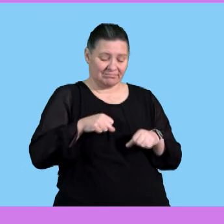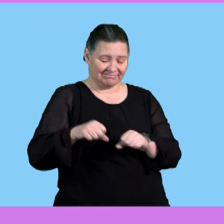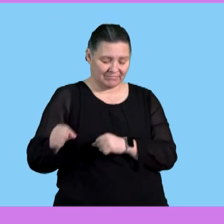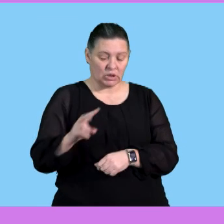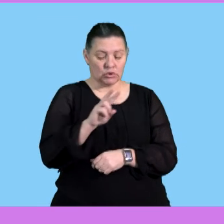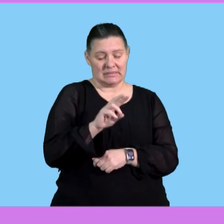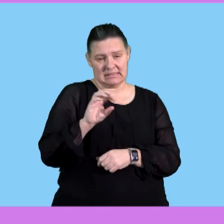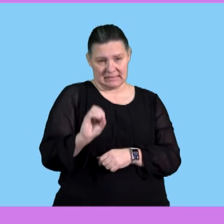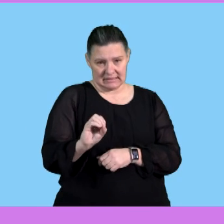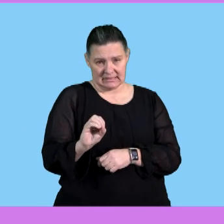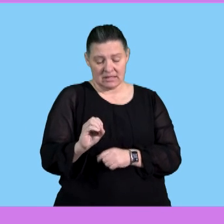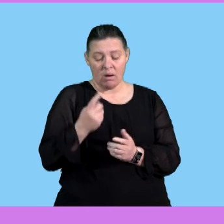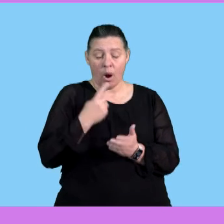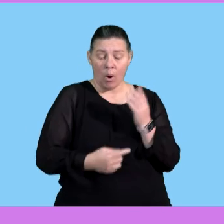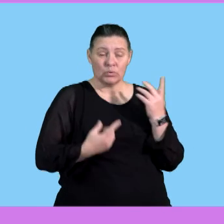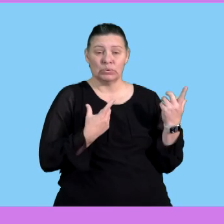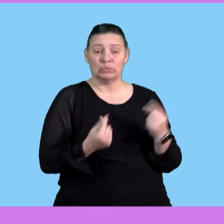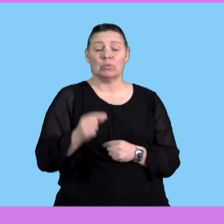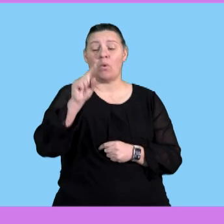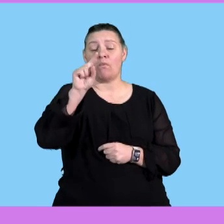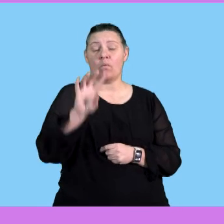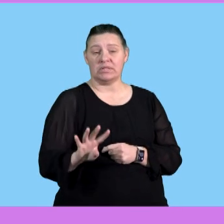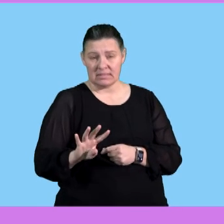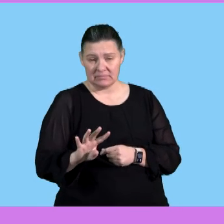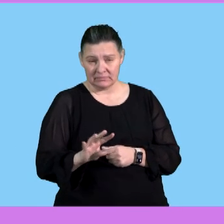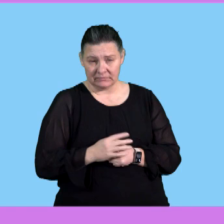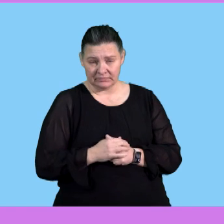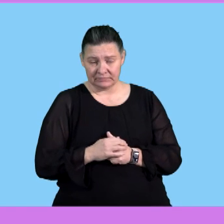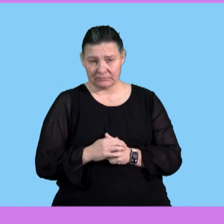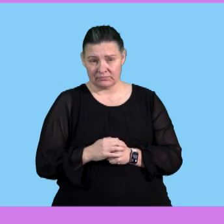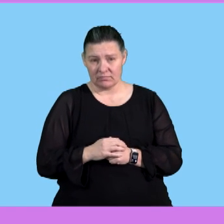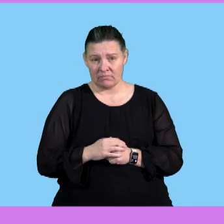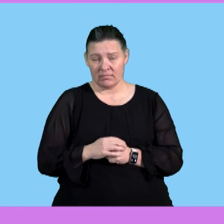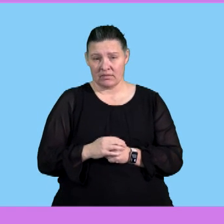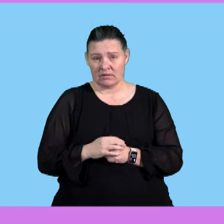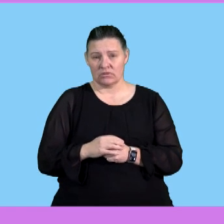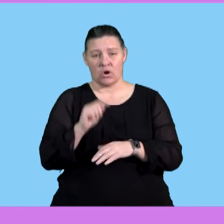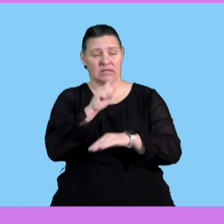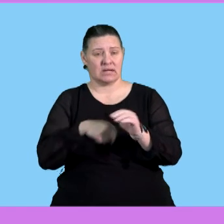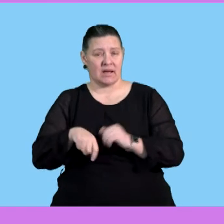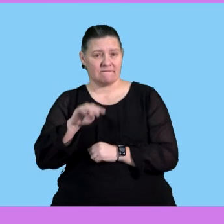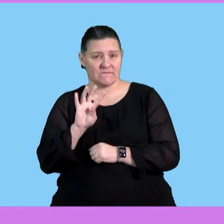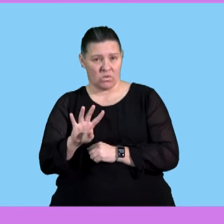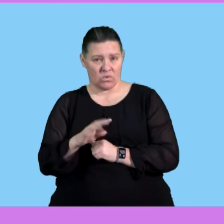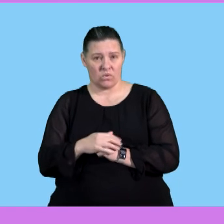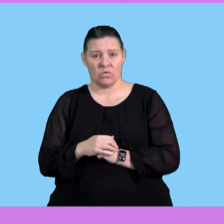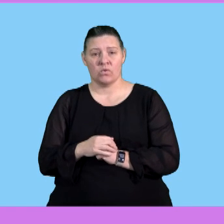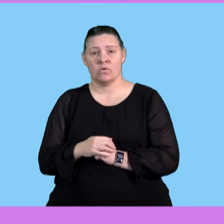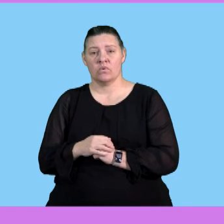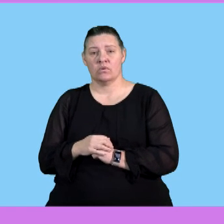service 20 gardens. He only can service a quarter, so it's divided by